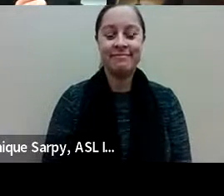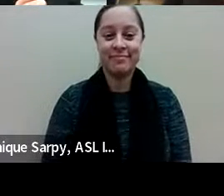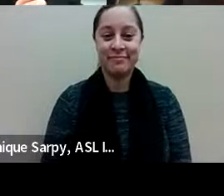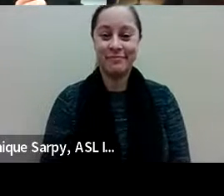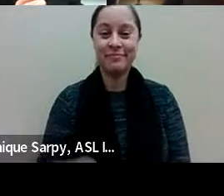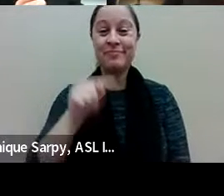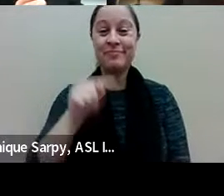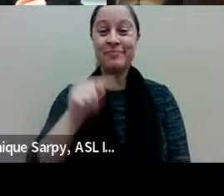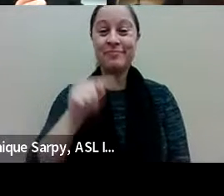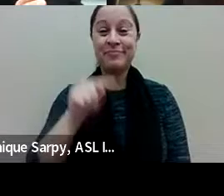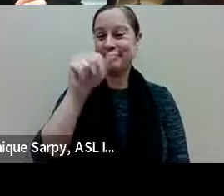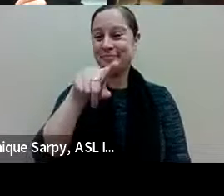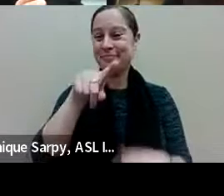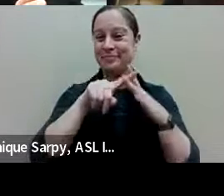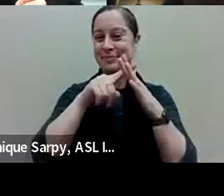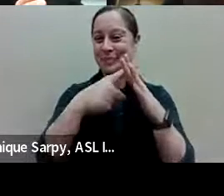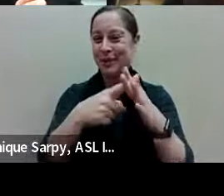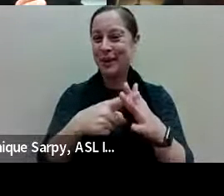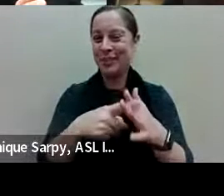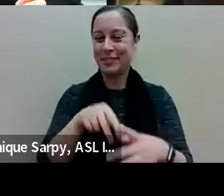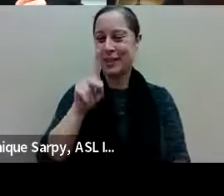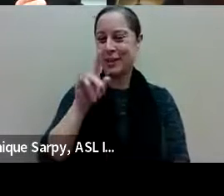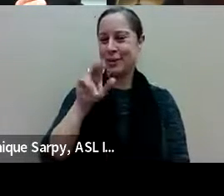Yeah, Tina, you can start.